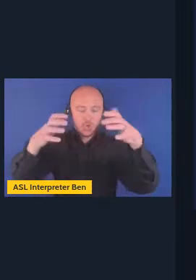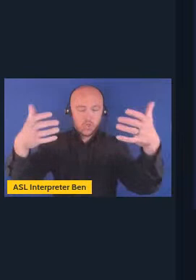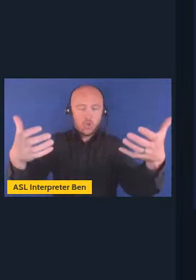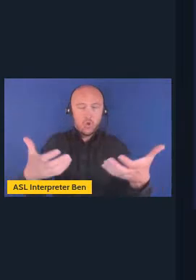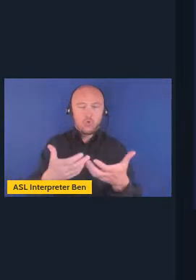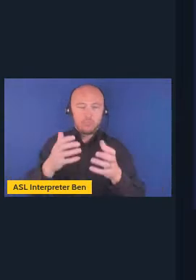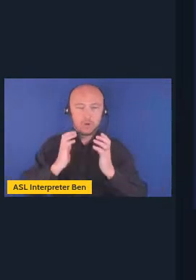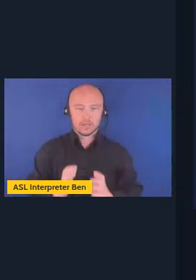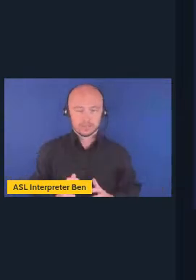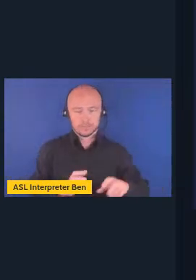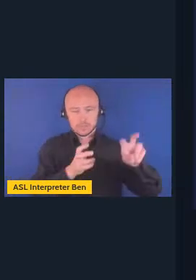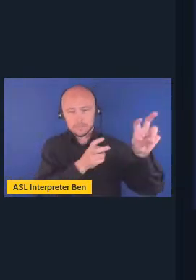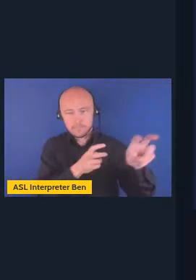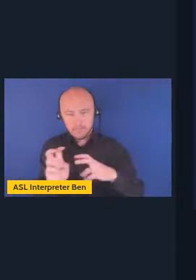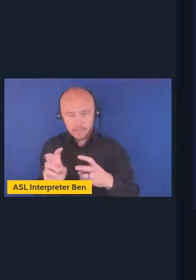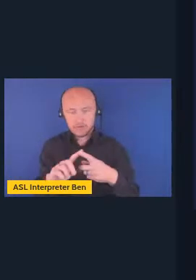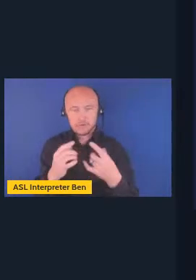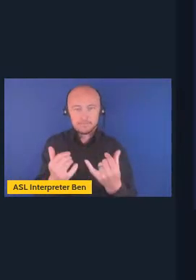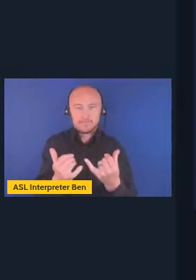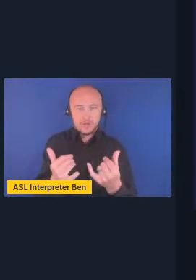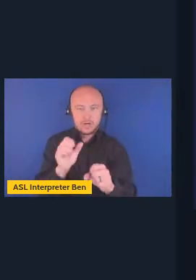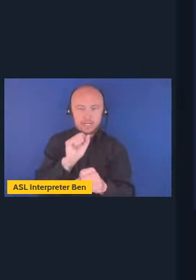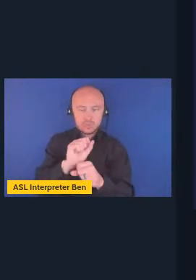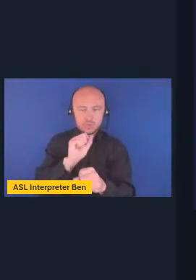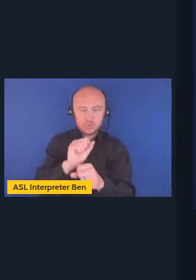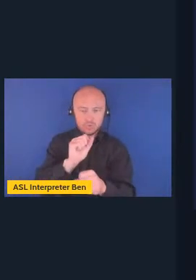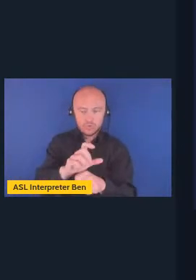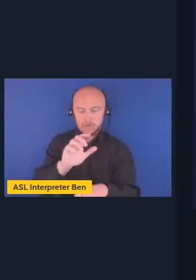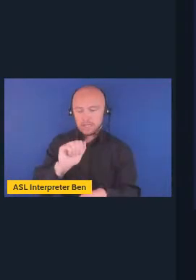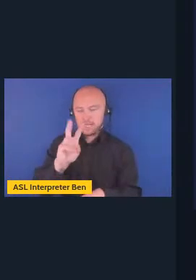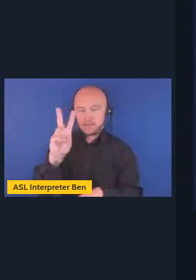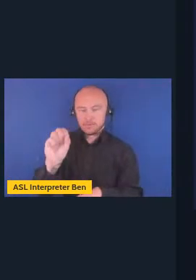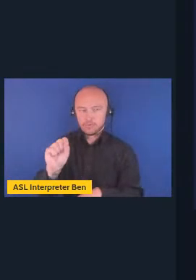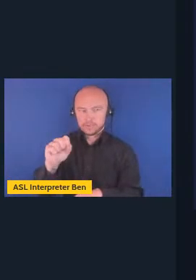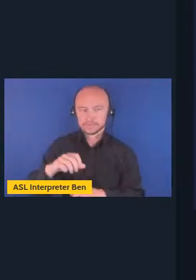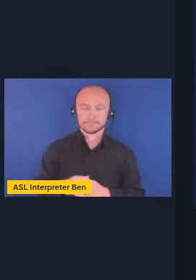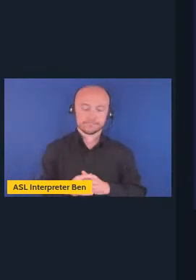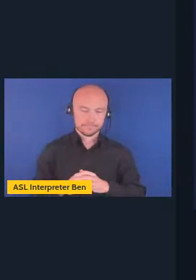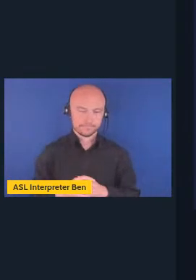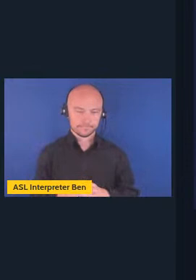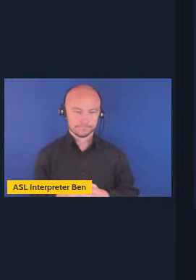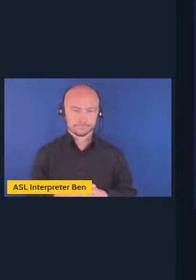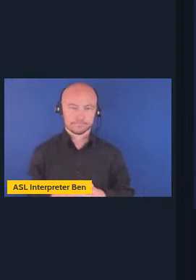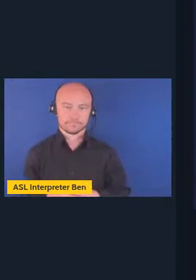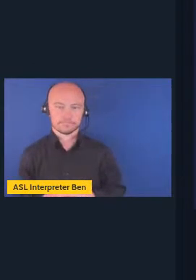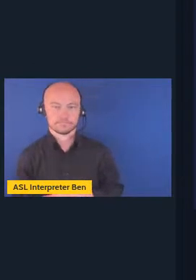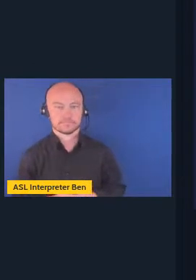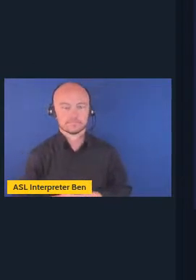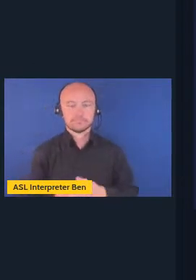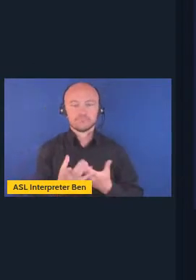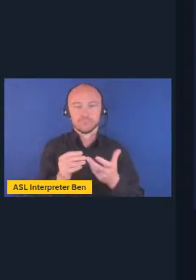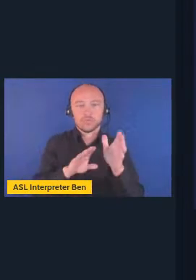to migrate and modernize their workload on AWS Cloud. Along with the DevOps work, I completed my